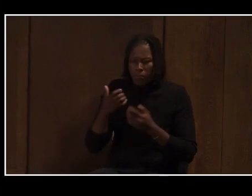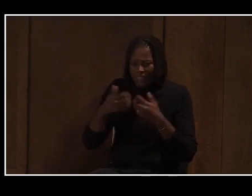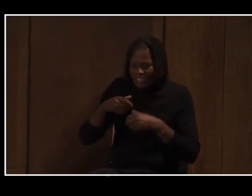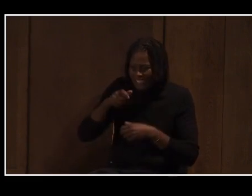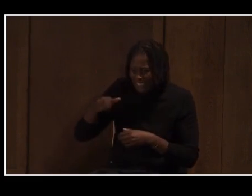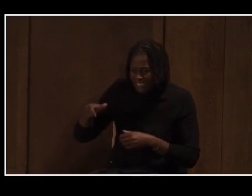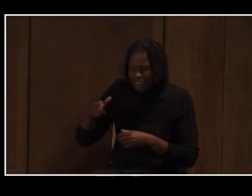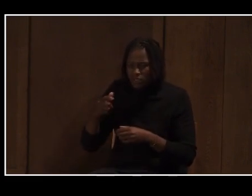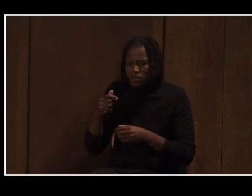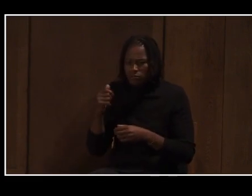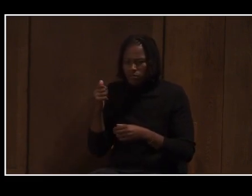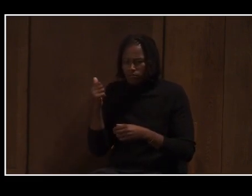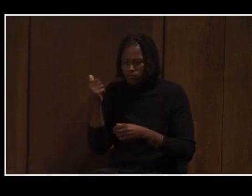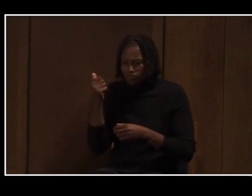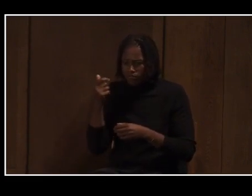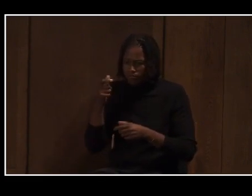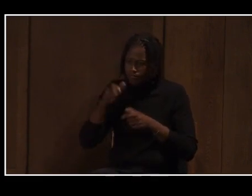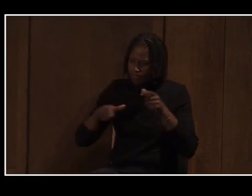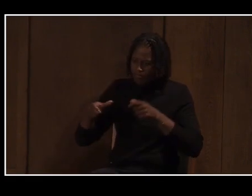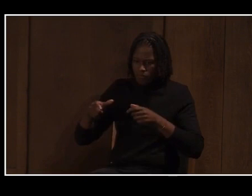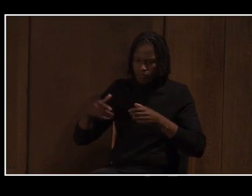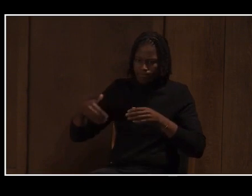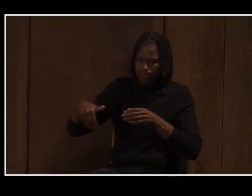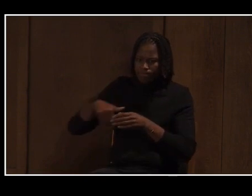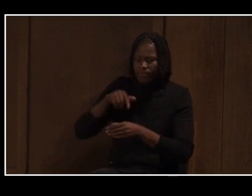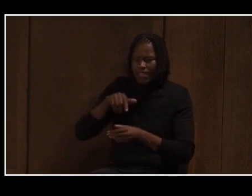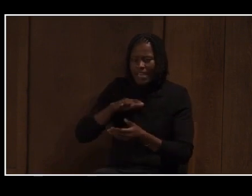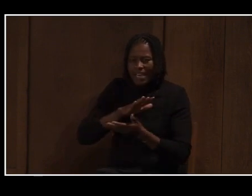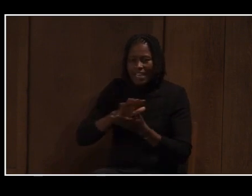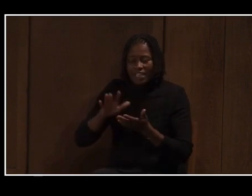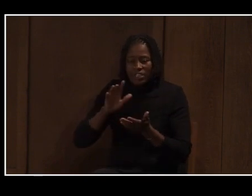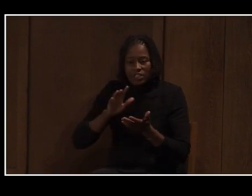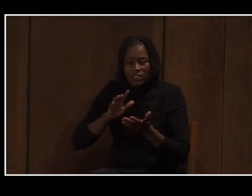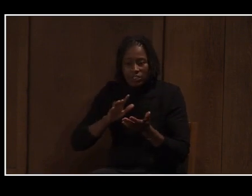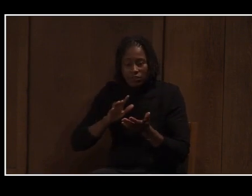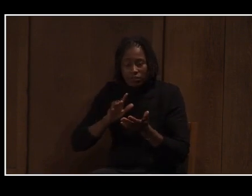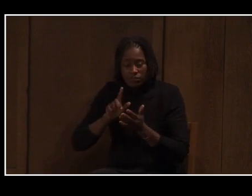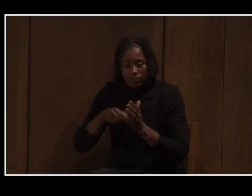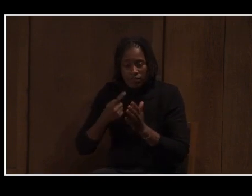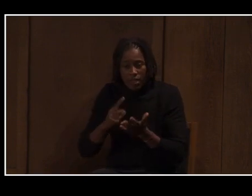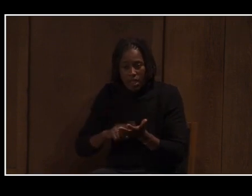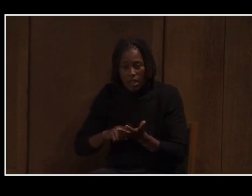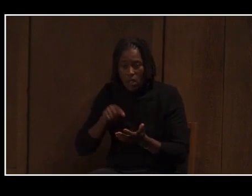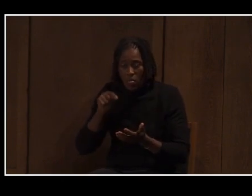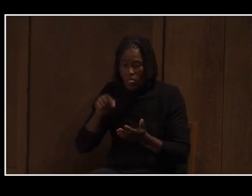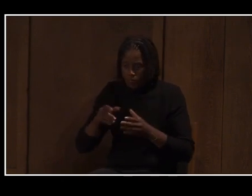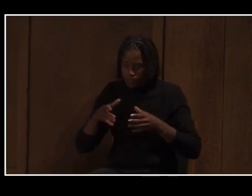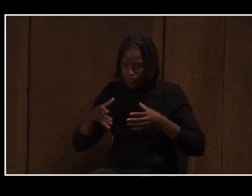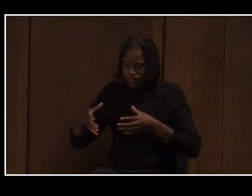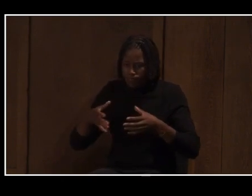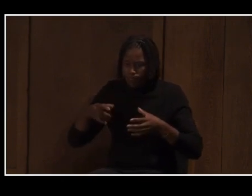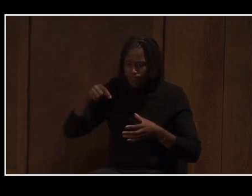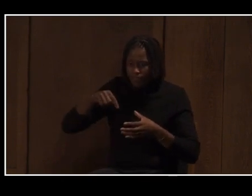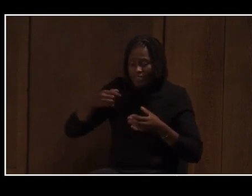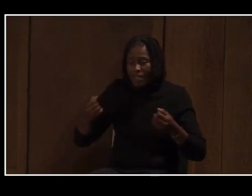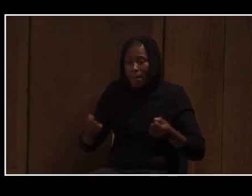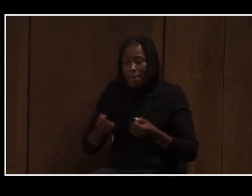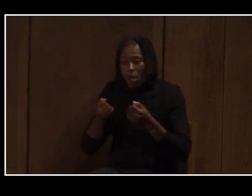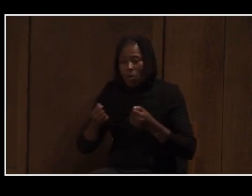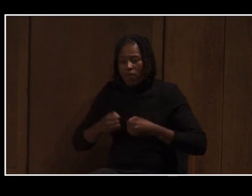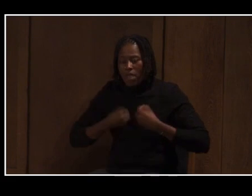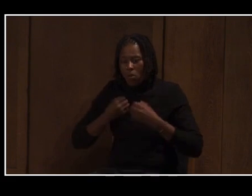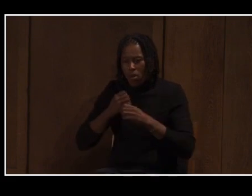HJL. That we are here right now is evidence of not only the power of radical imagination, but also the